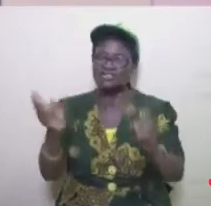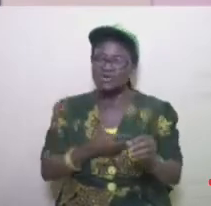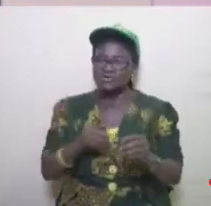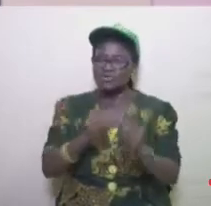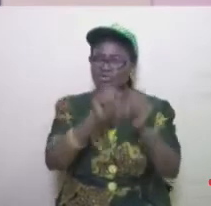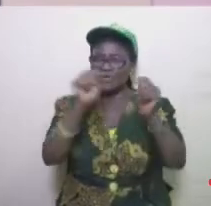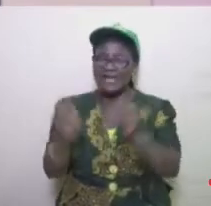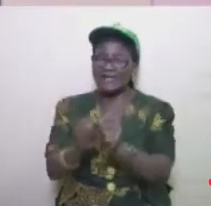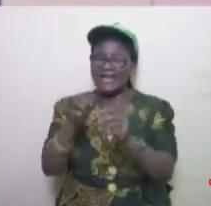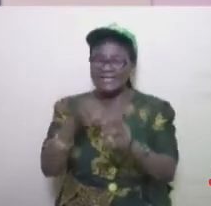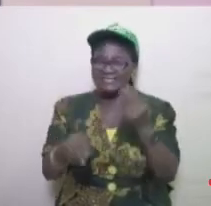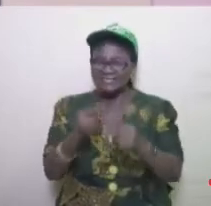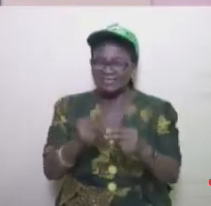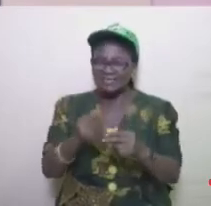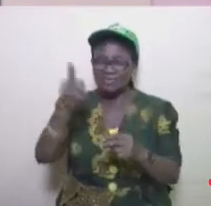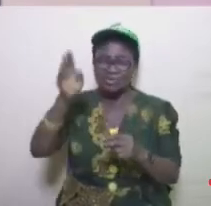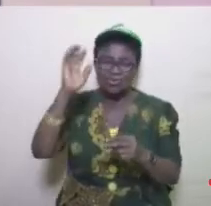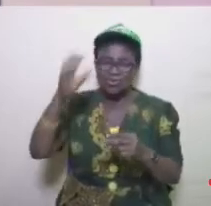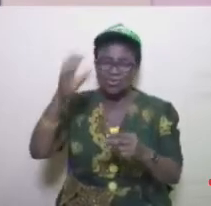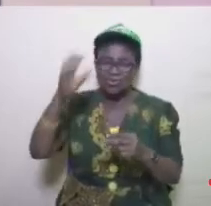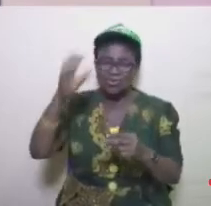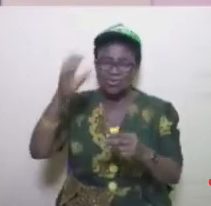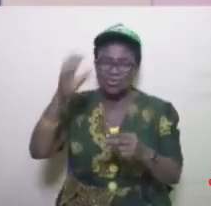us, you will touch us,